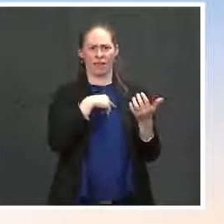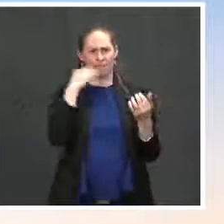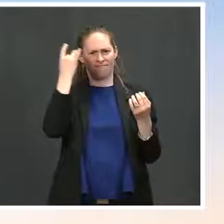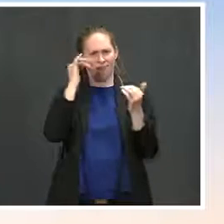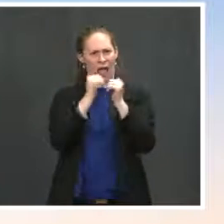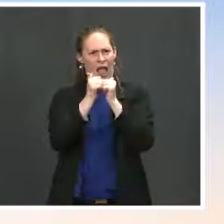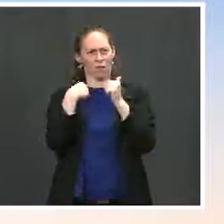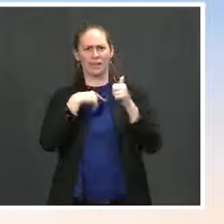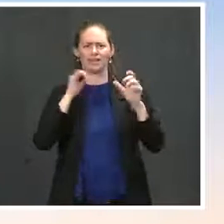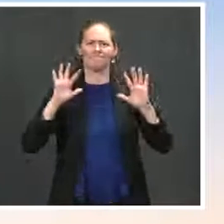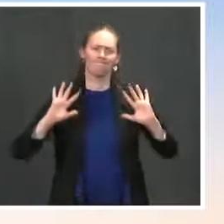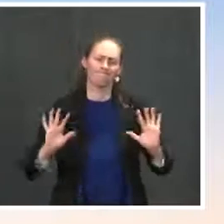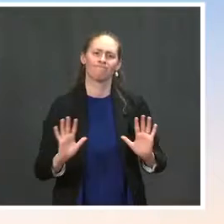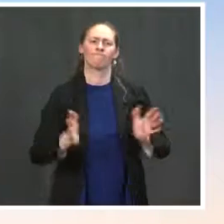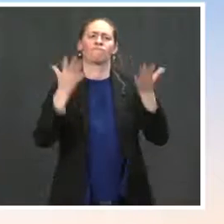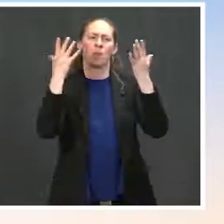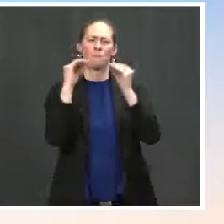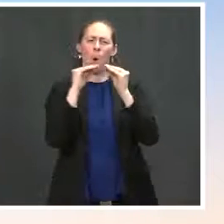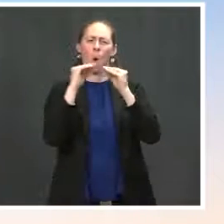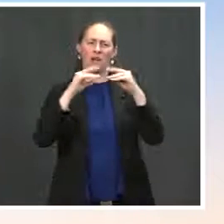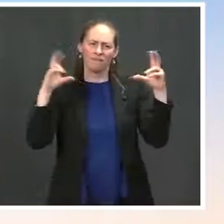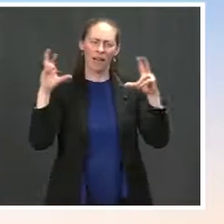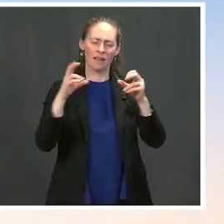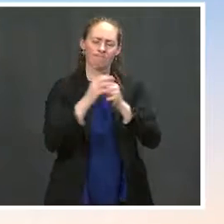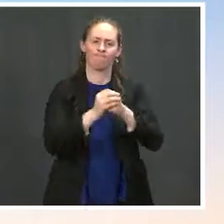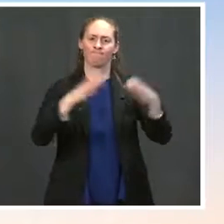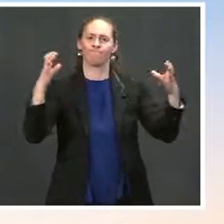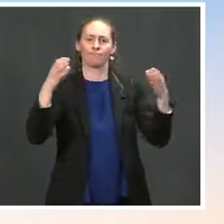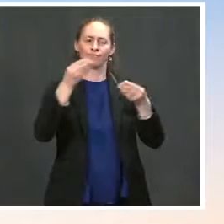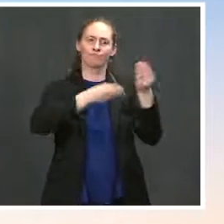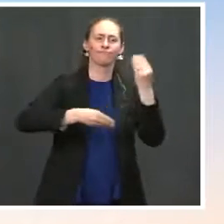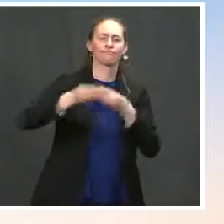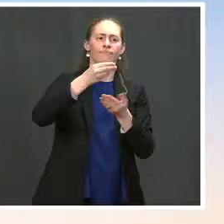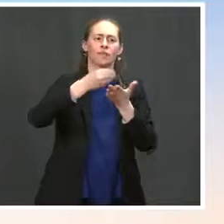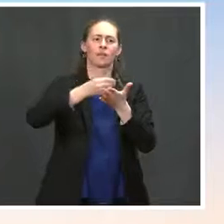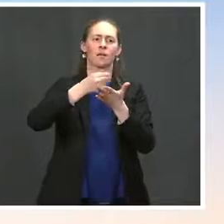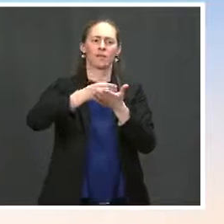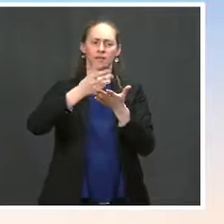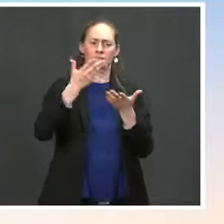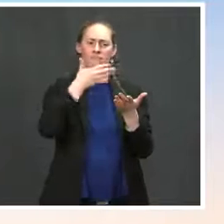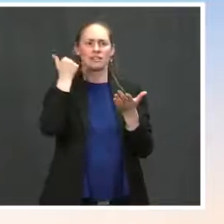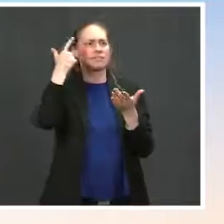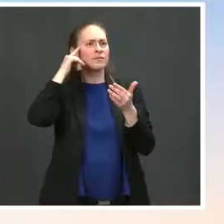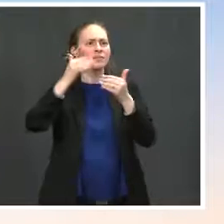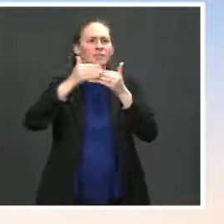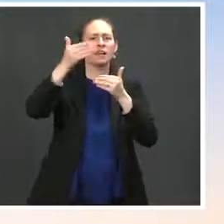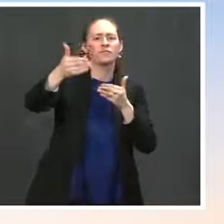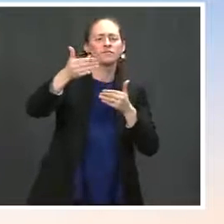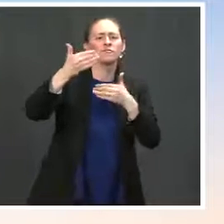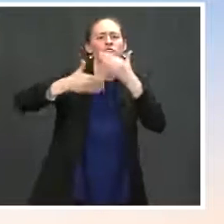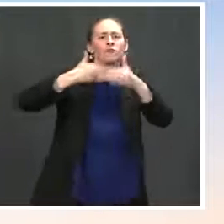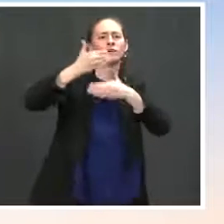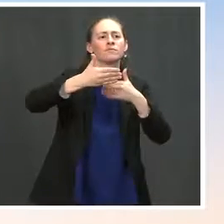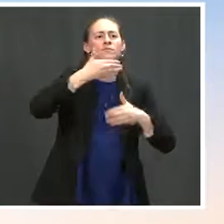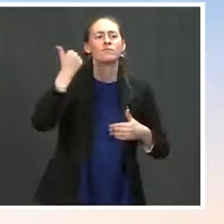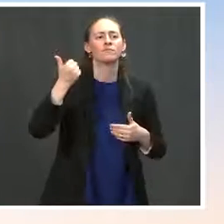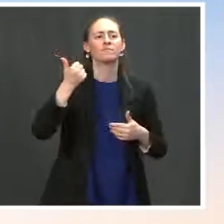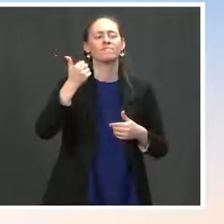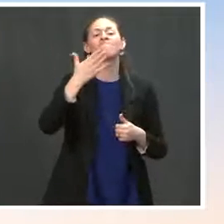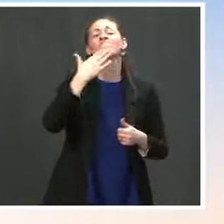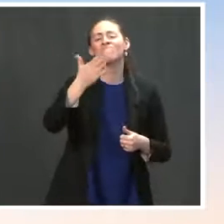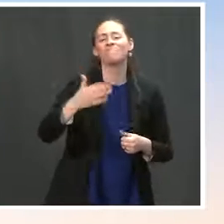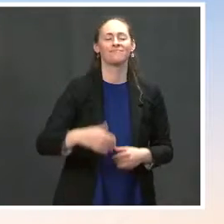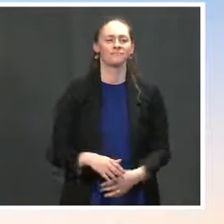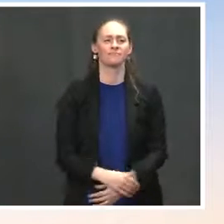incentivize and how we can prepare the economy and opportunities for the next generation. Go ahead. Thanks, Jen. You just mentioned,